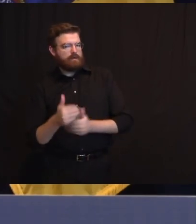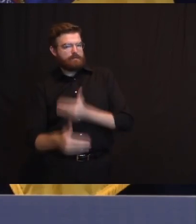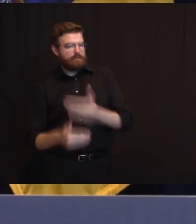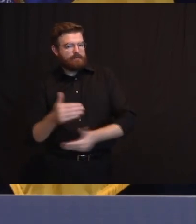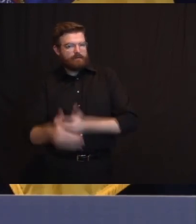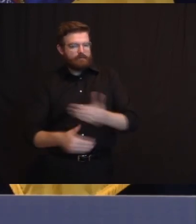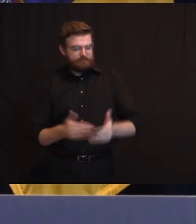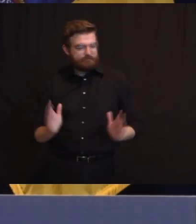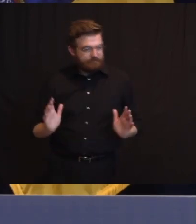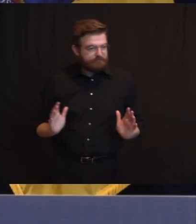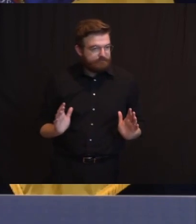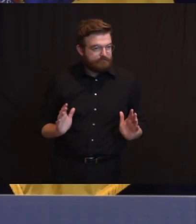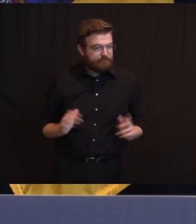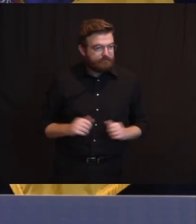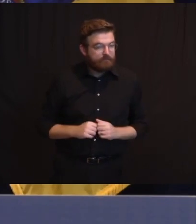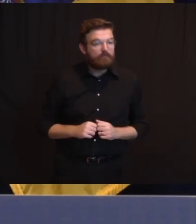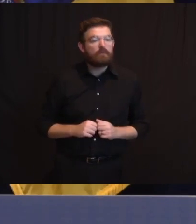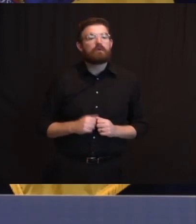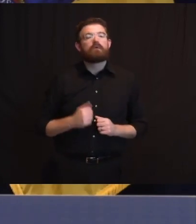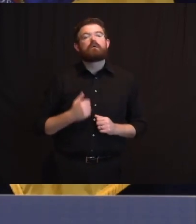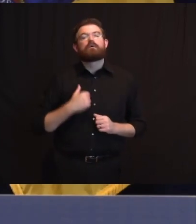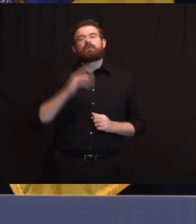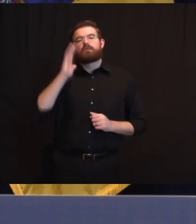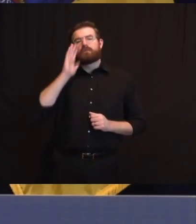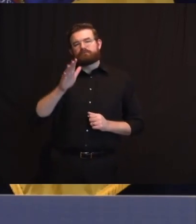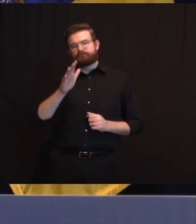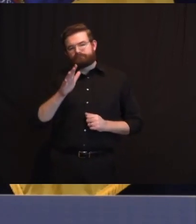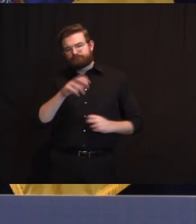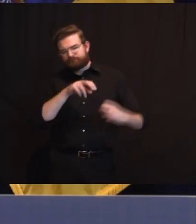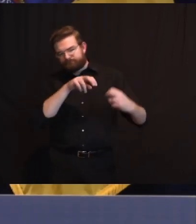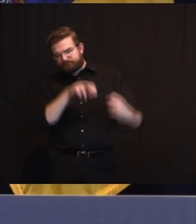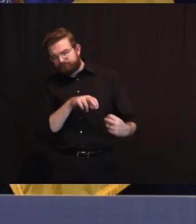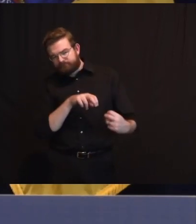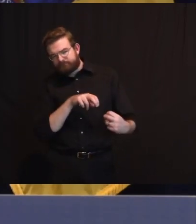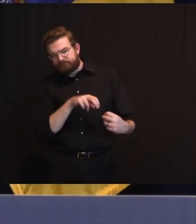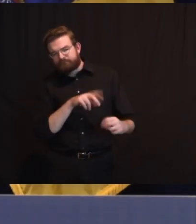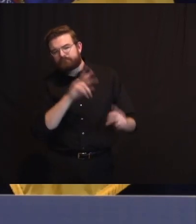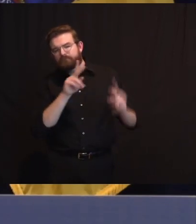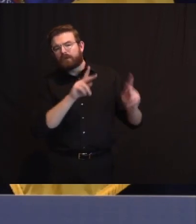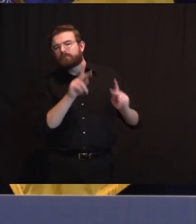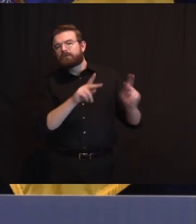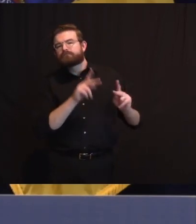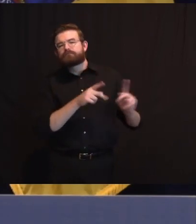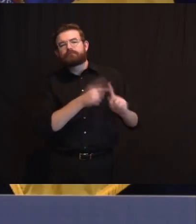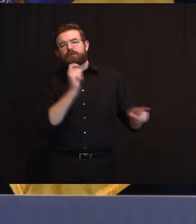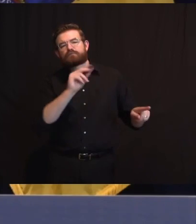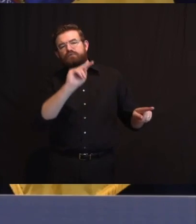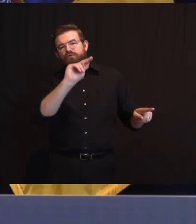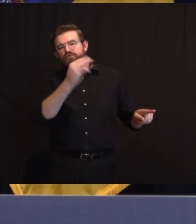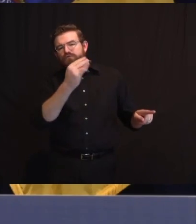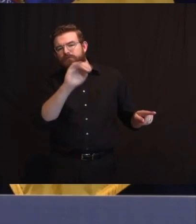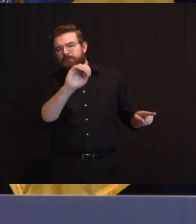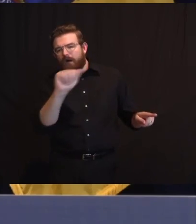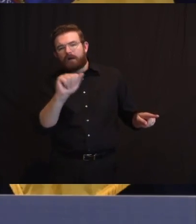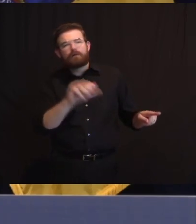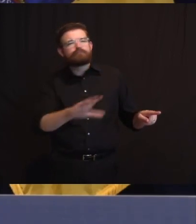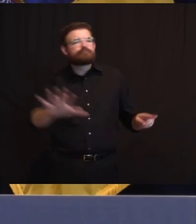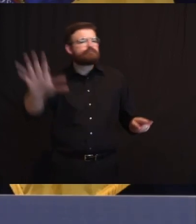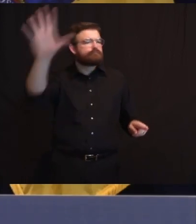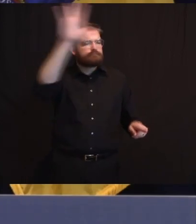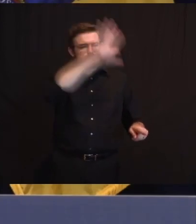NJEA folks in the next number of days. Everybody, I have to give a lot of credit, even if we're not all in exactly the same place.